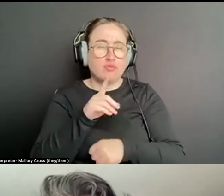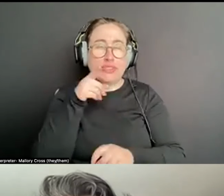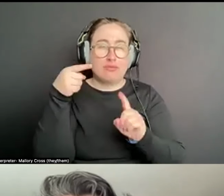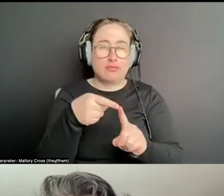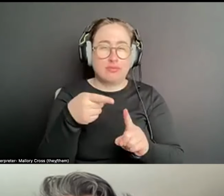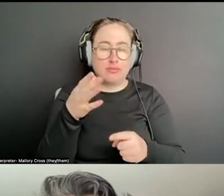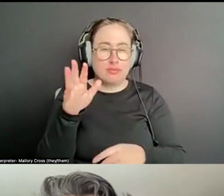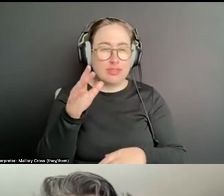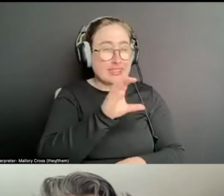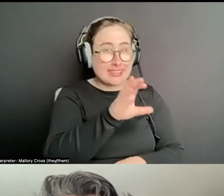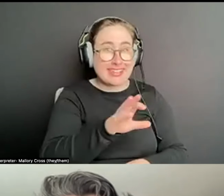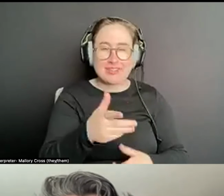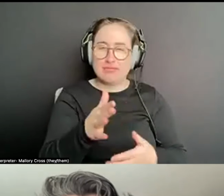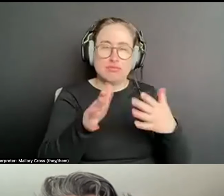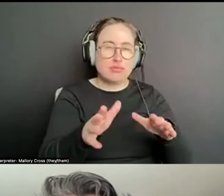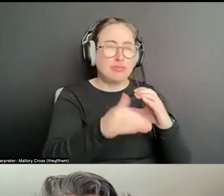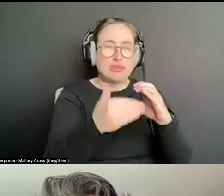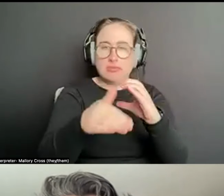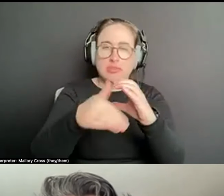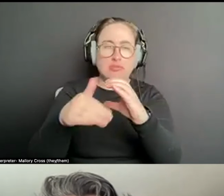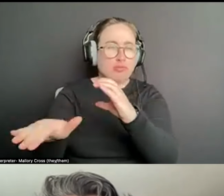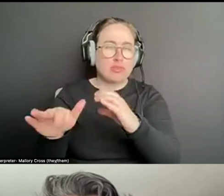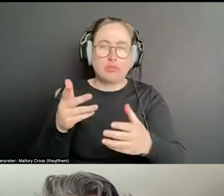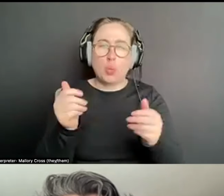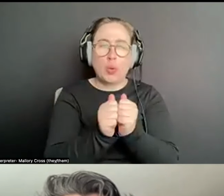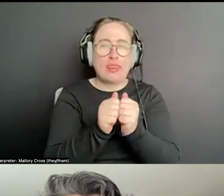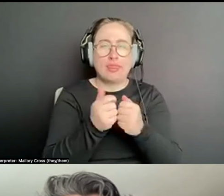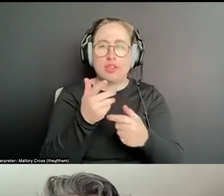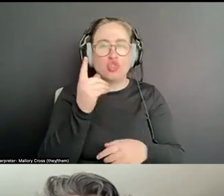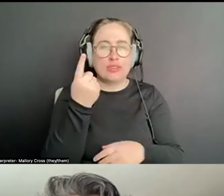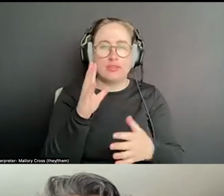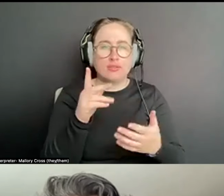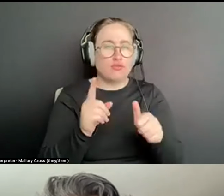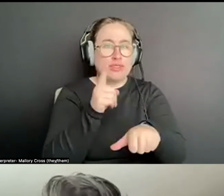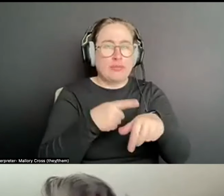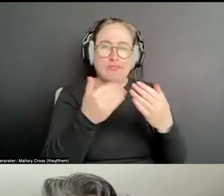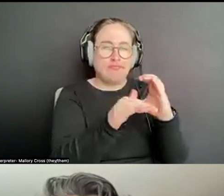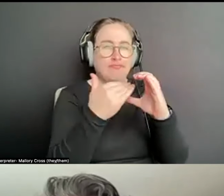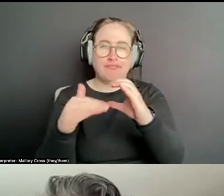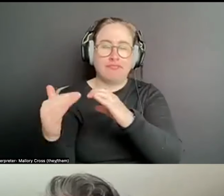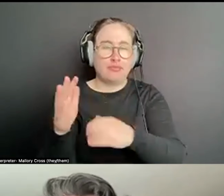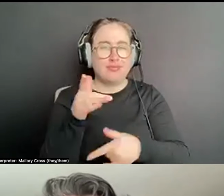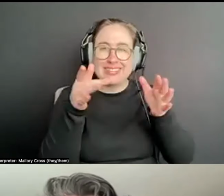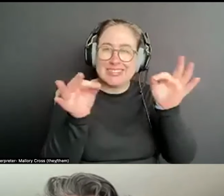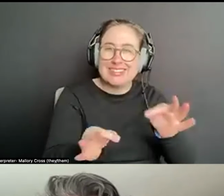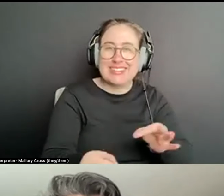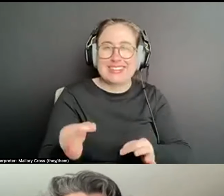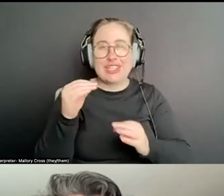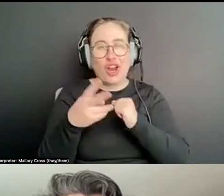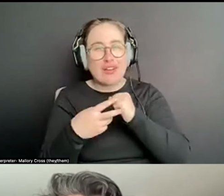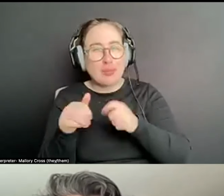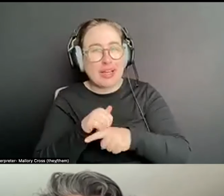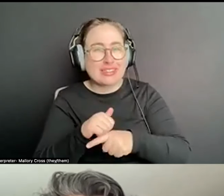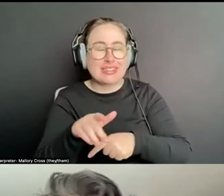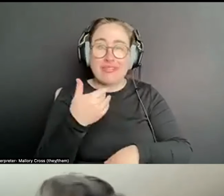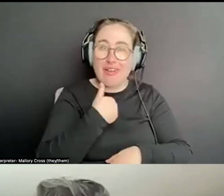sending a bunch of cold emails to, and reaching out to folks and introducing them to the idea of like an archival practice, or like having some sort of like drop-off site